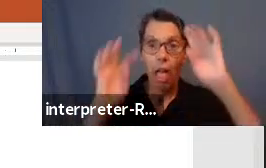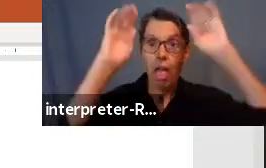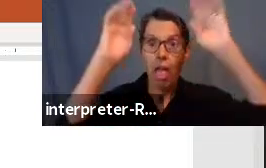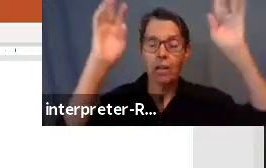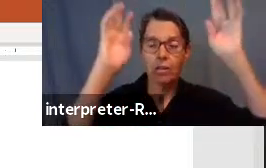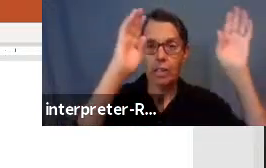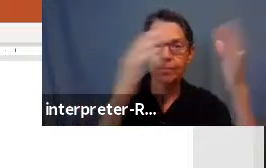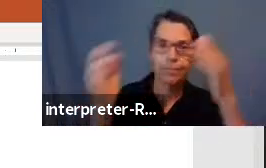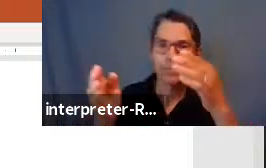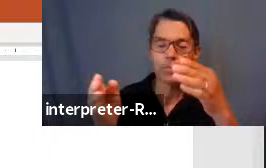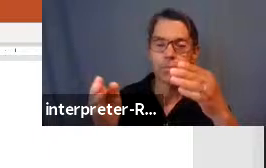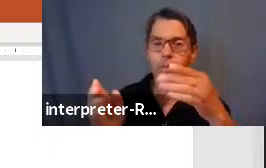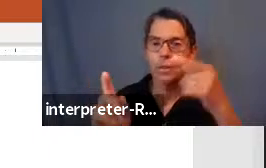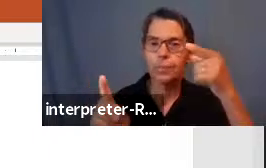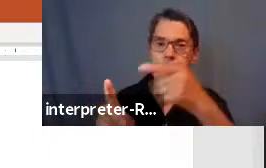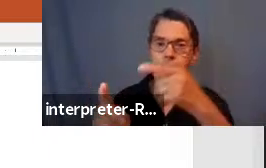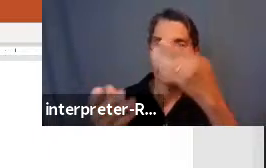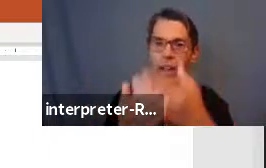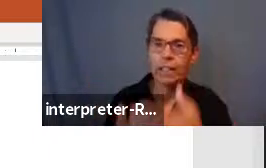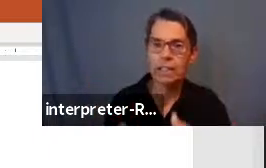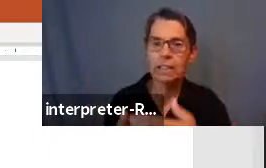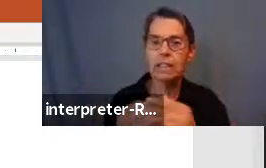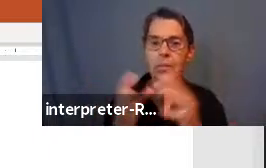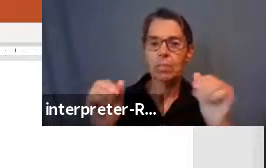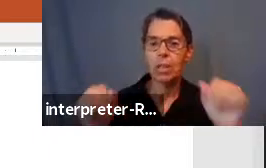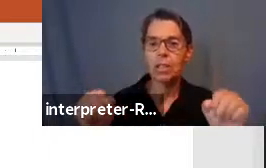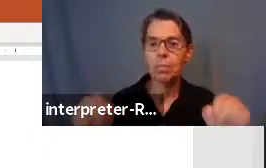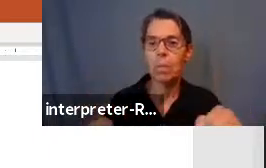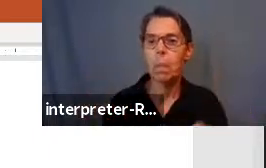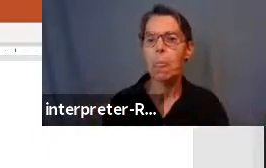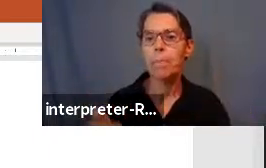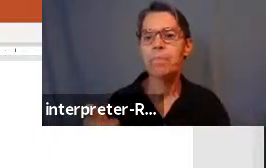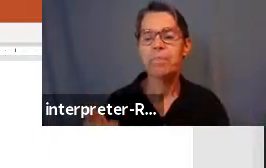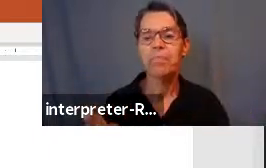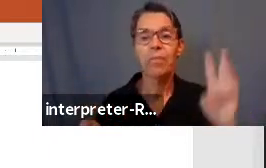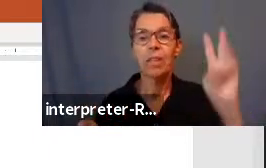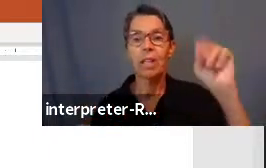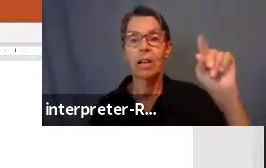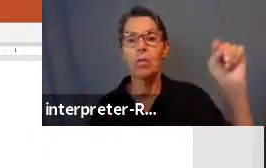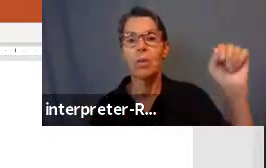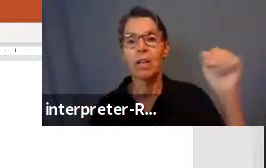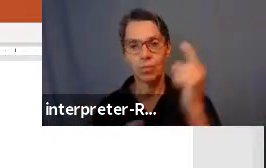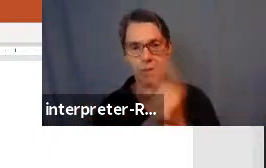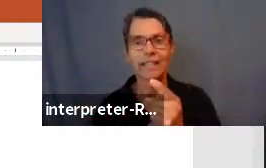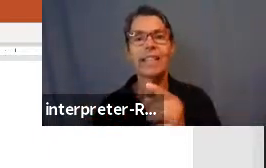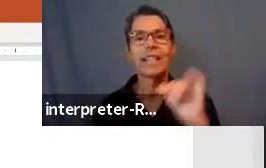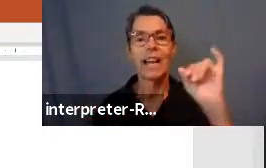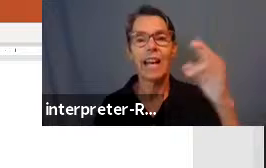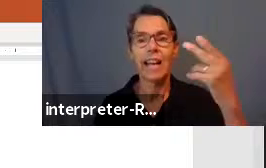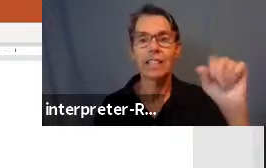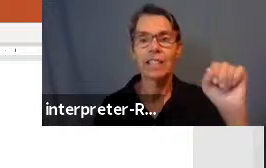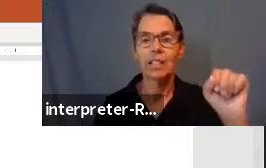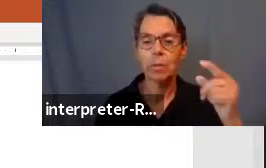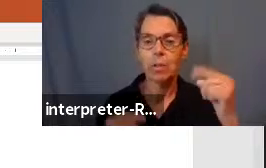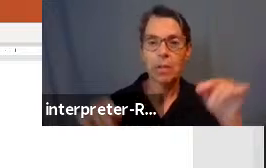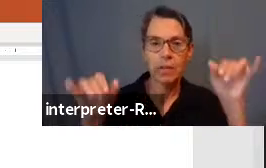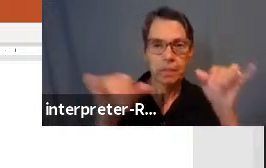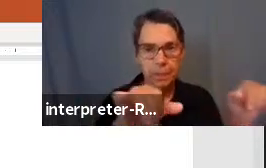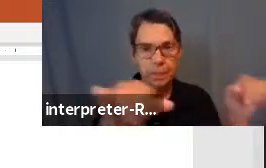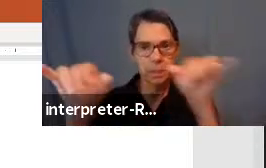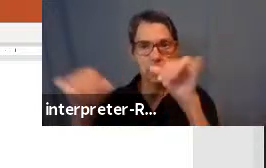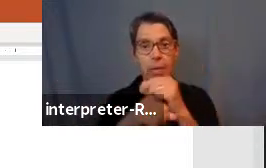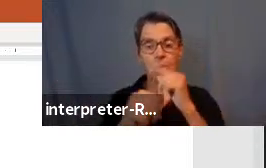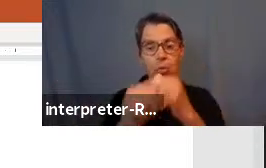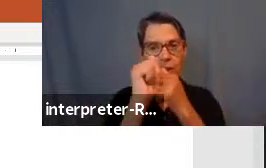possible. Yep, just to add on to that, that's exactly, within the Indian Health Service, we have tried to be very standardized with making sure that we